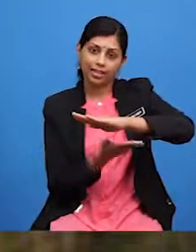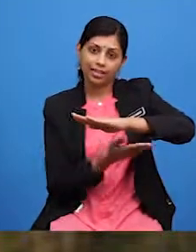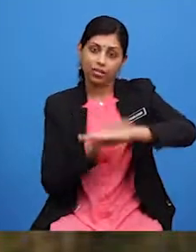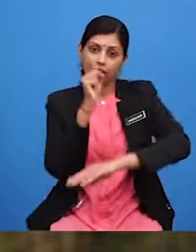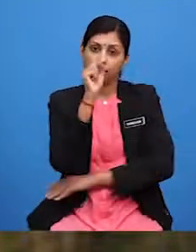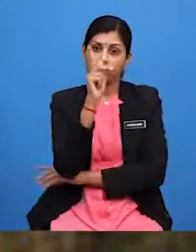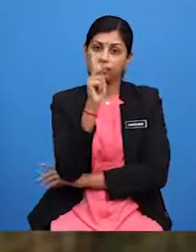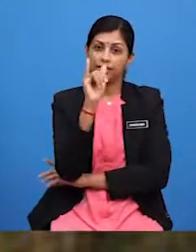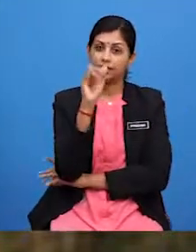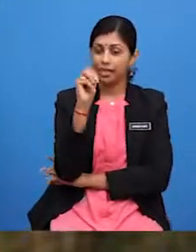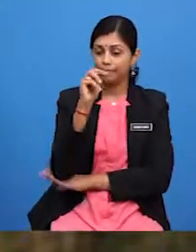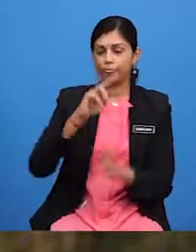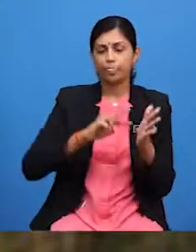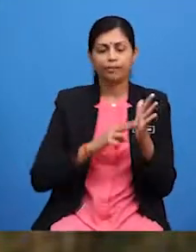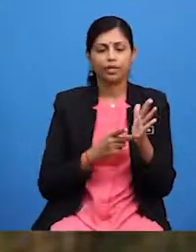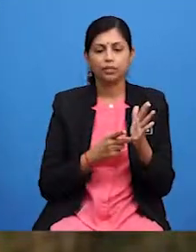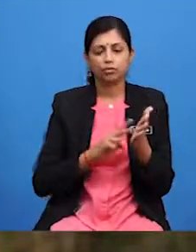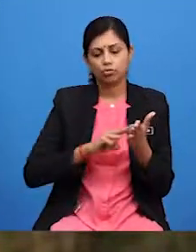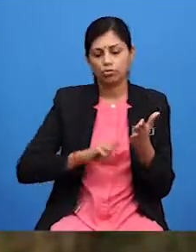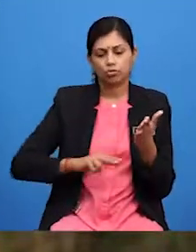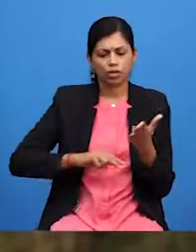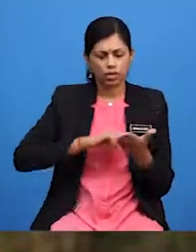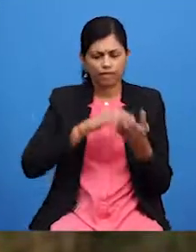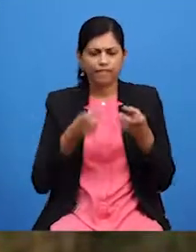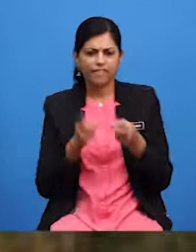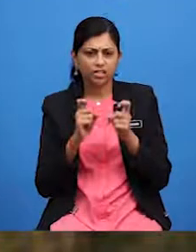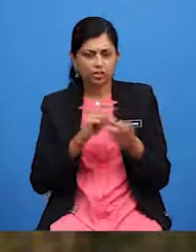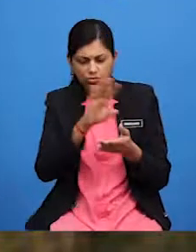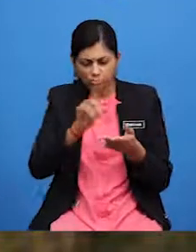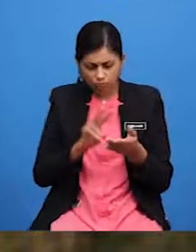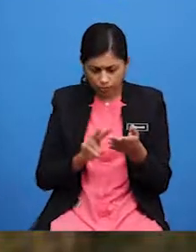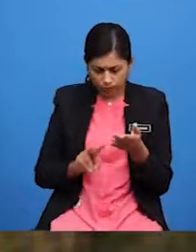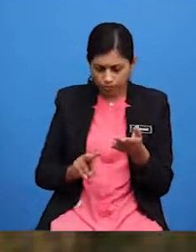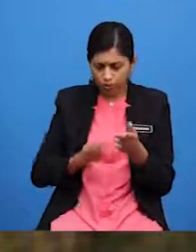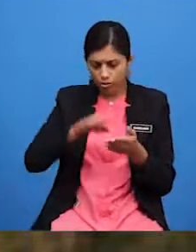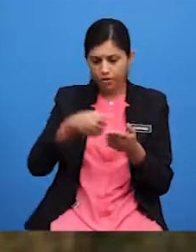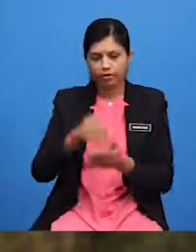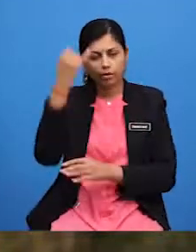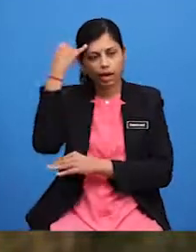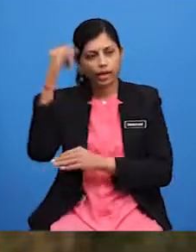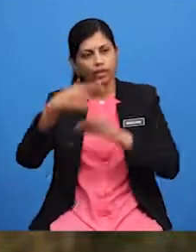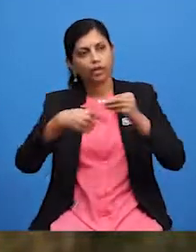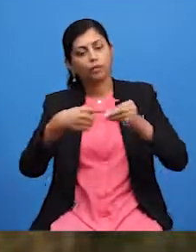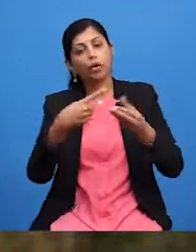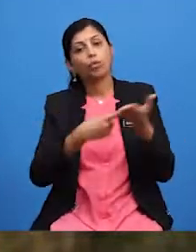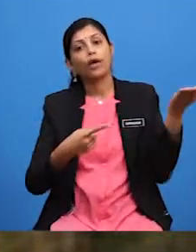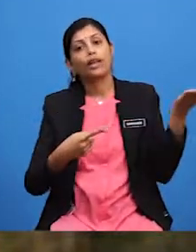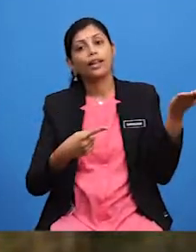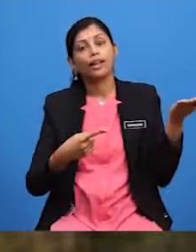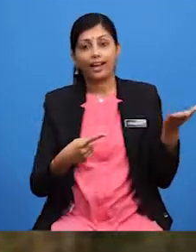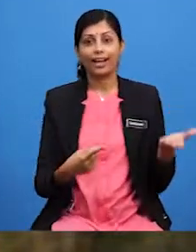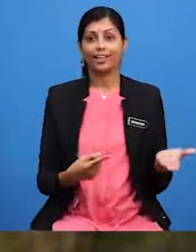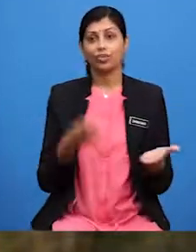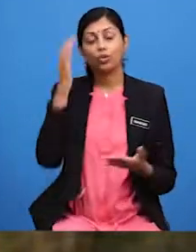the text to get an overall idea. This is when you pick out the main ideas